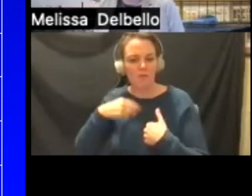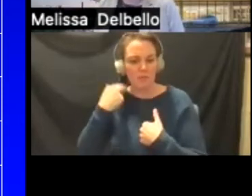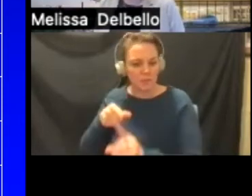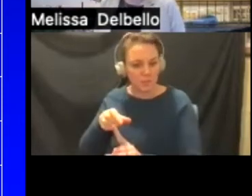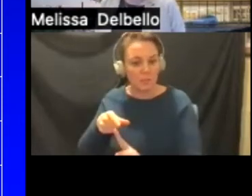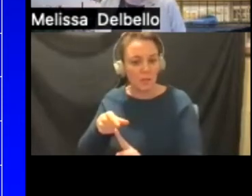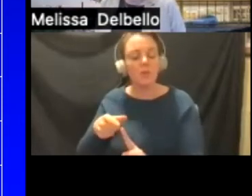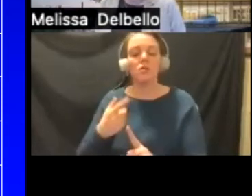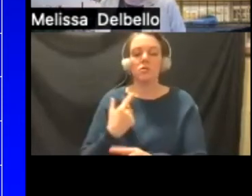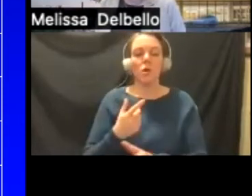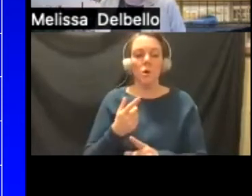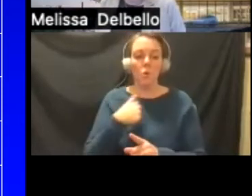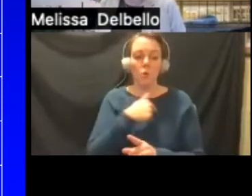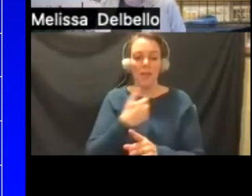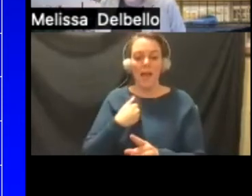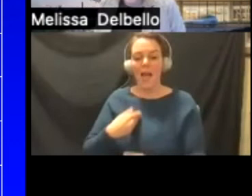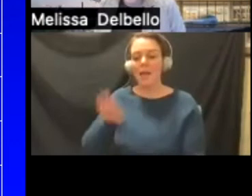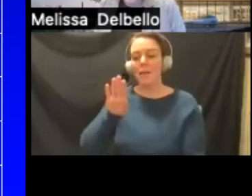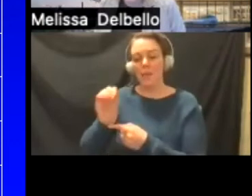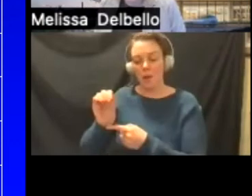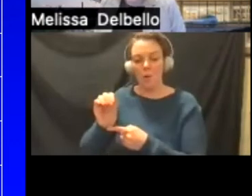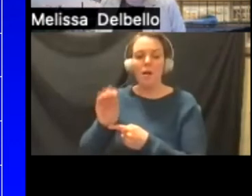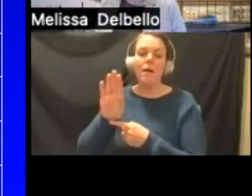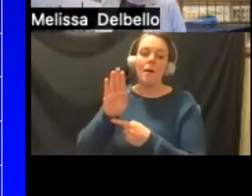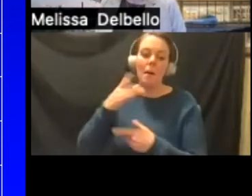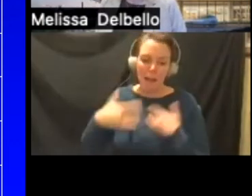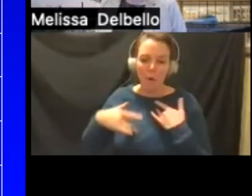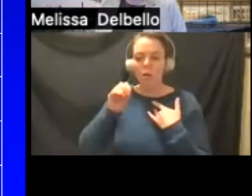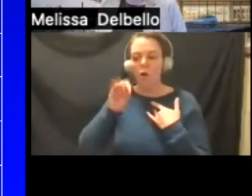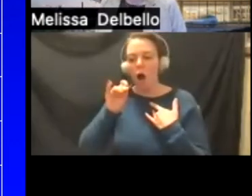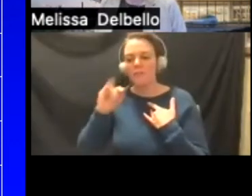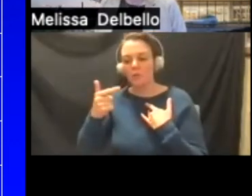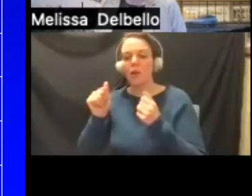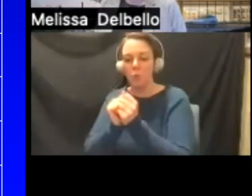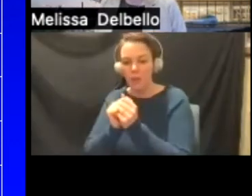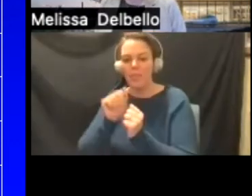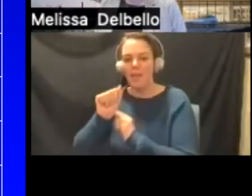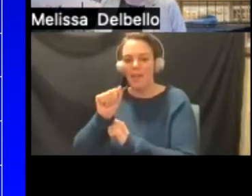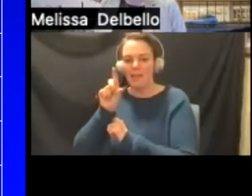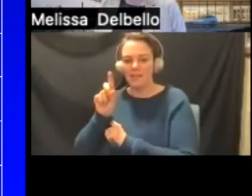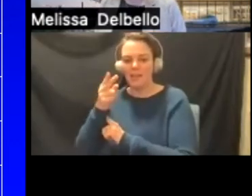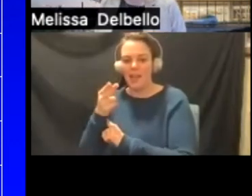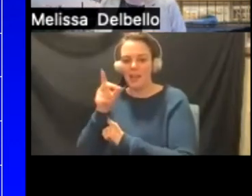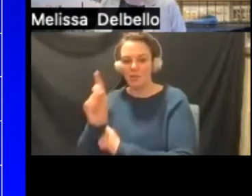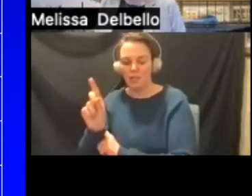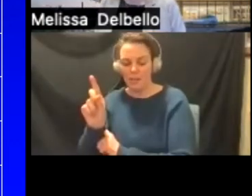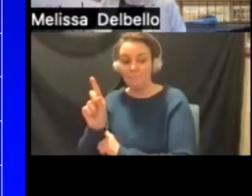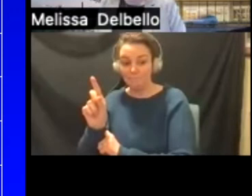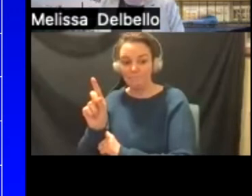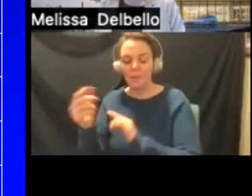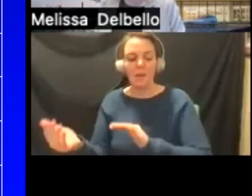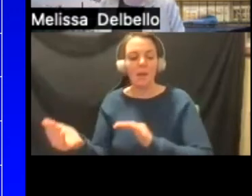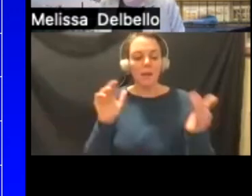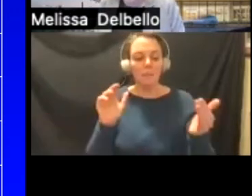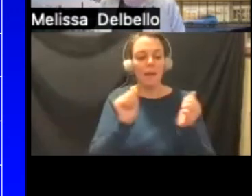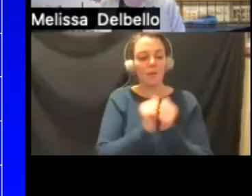of bipolar offspring who had ADHD compared to offspring of